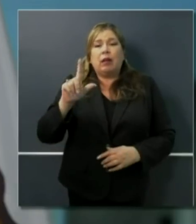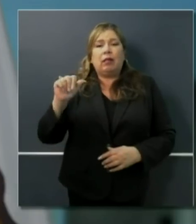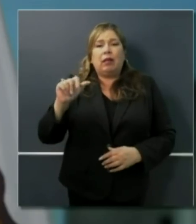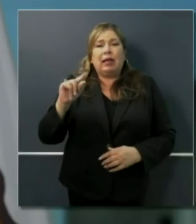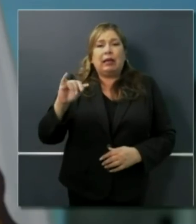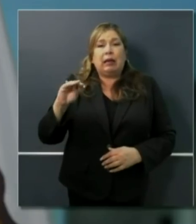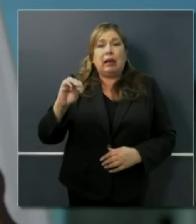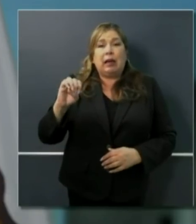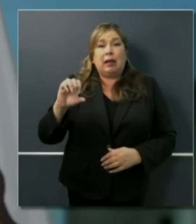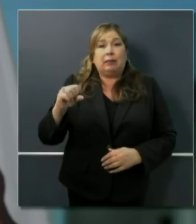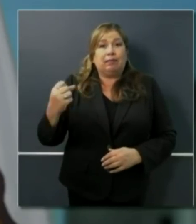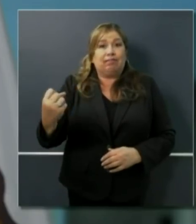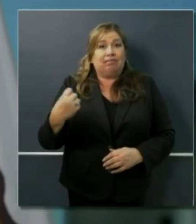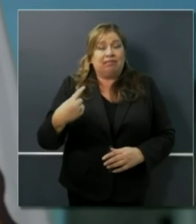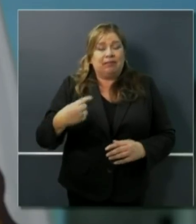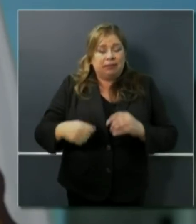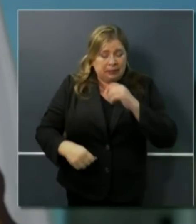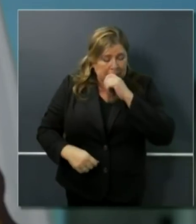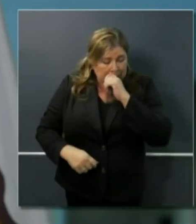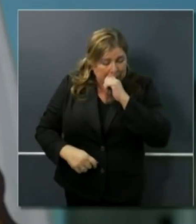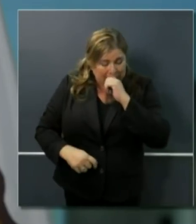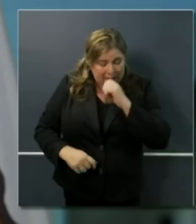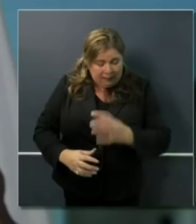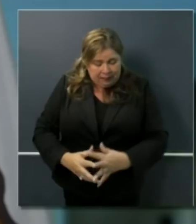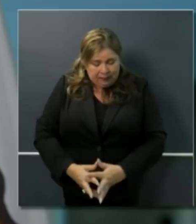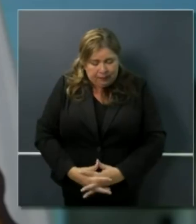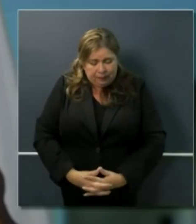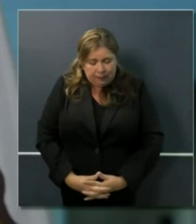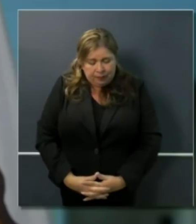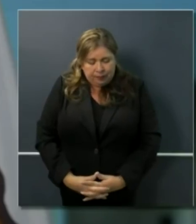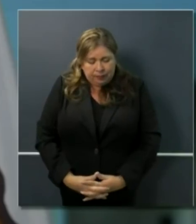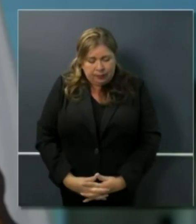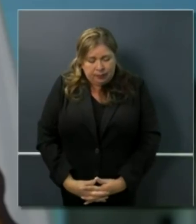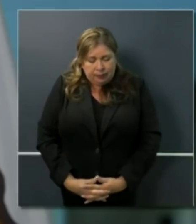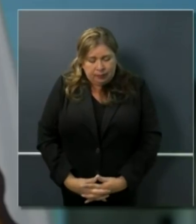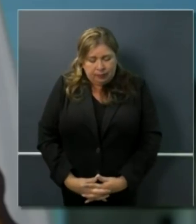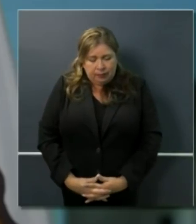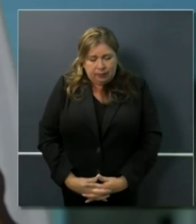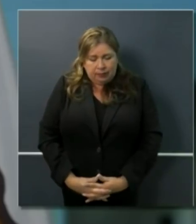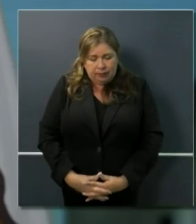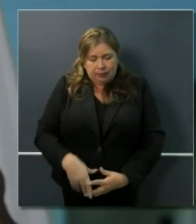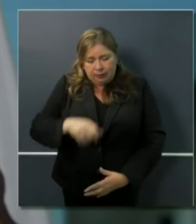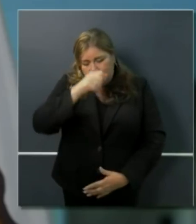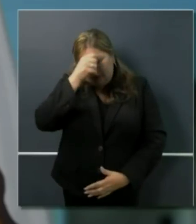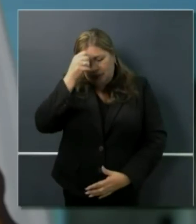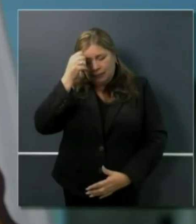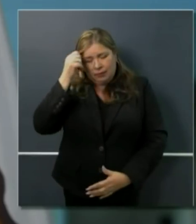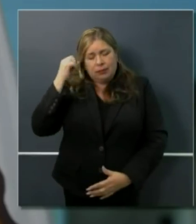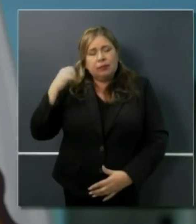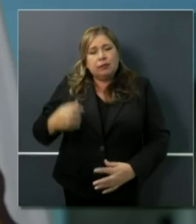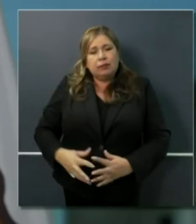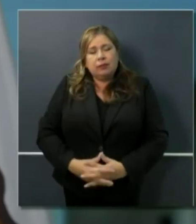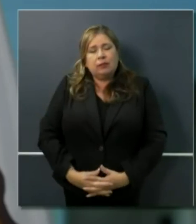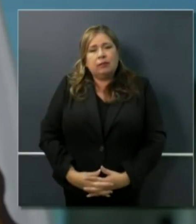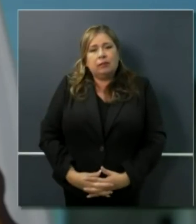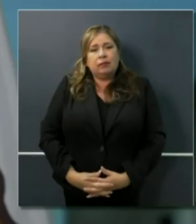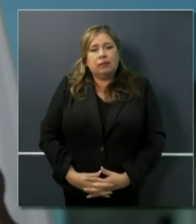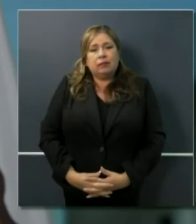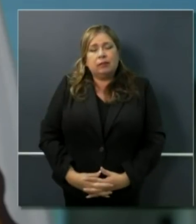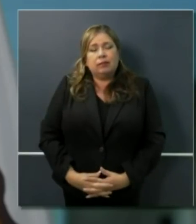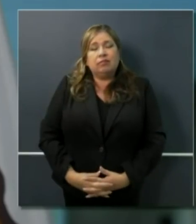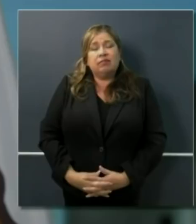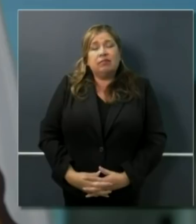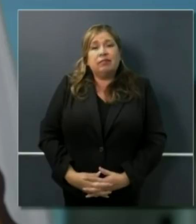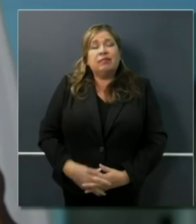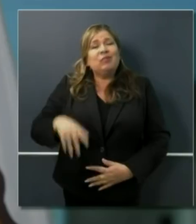Governor, one of the things that your presentation seems to hint at is a pretty radical rethinking of public health in California. And I know we're early